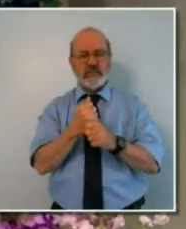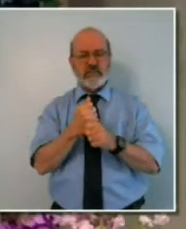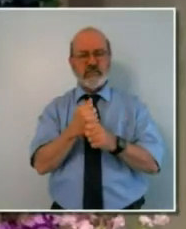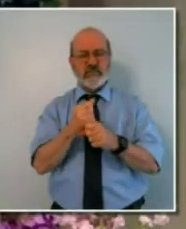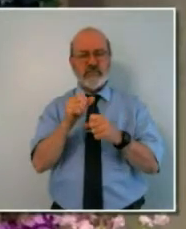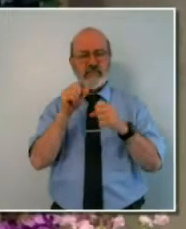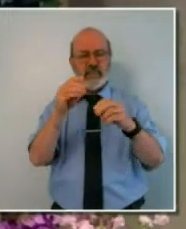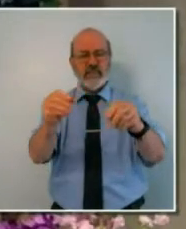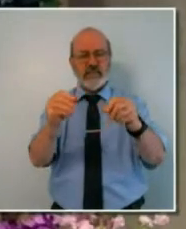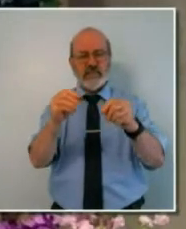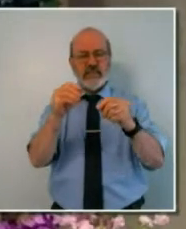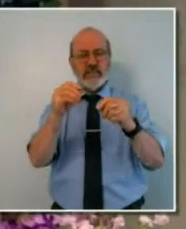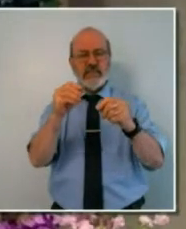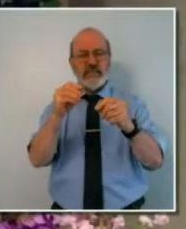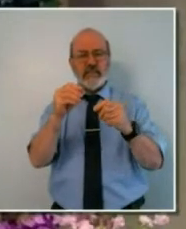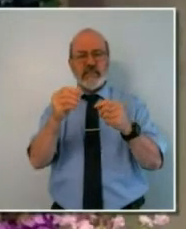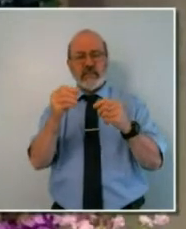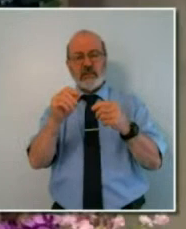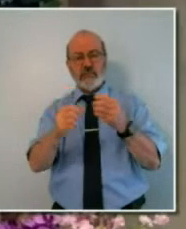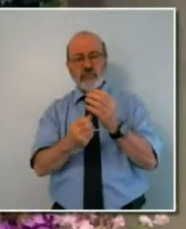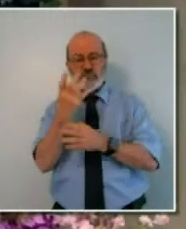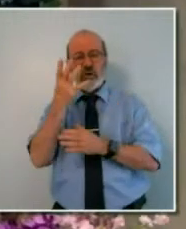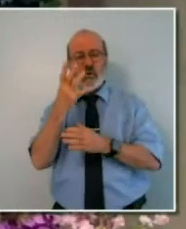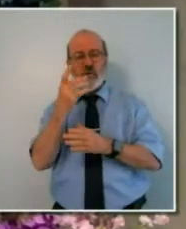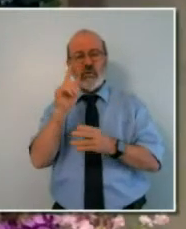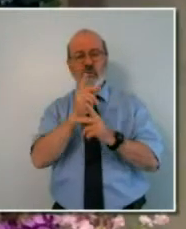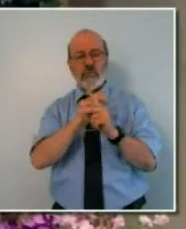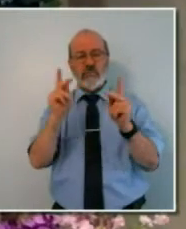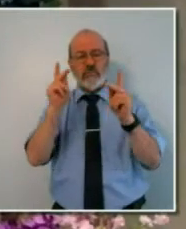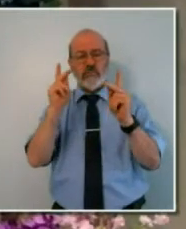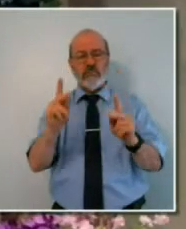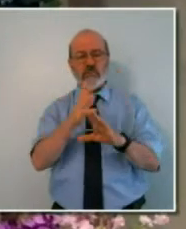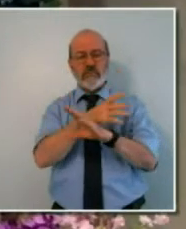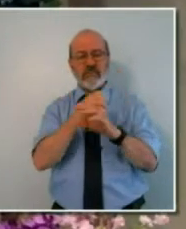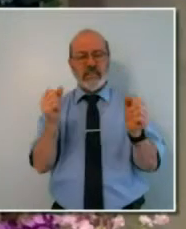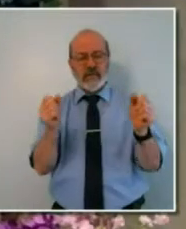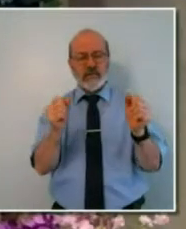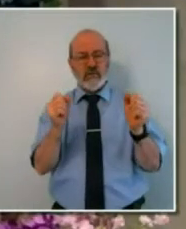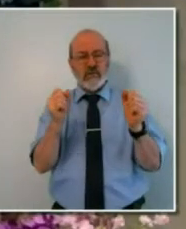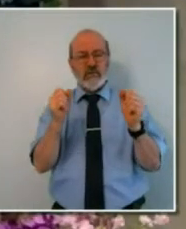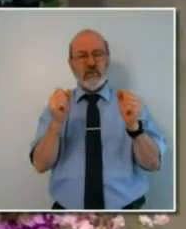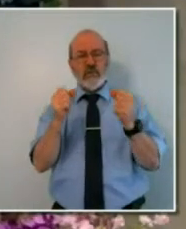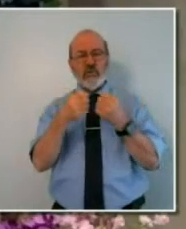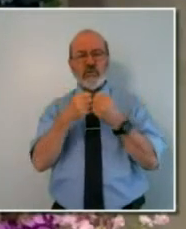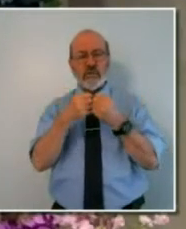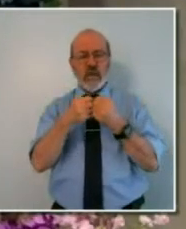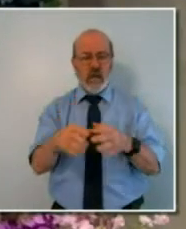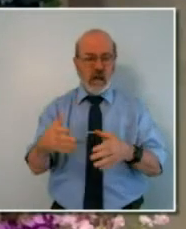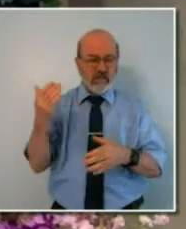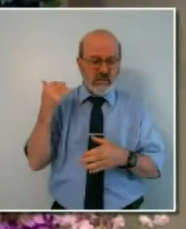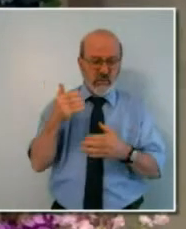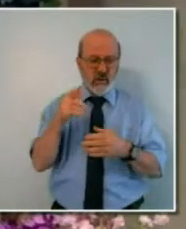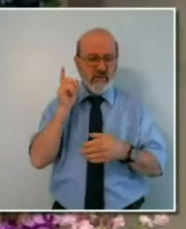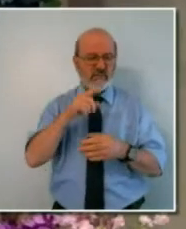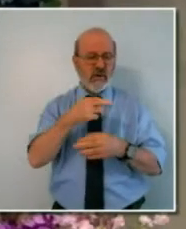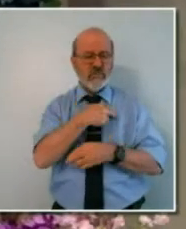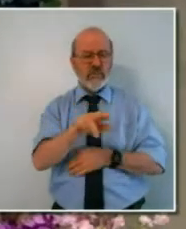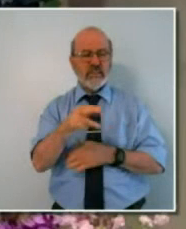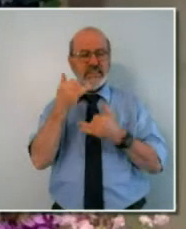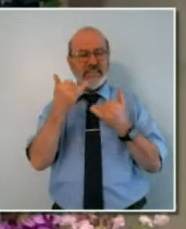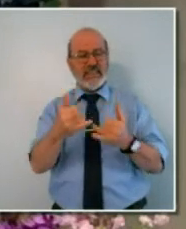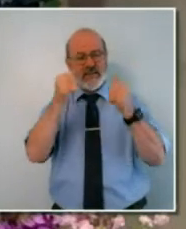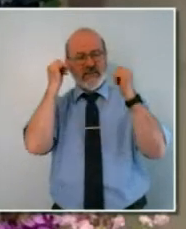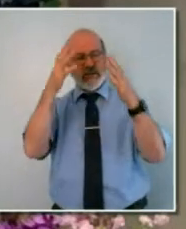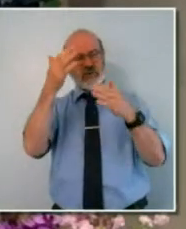sown has taken root and one has come to trust Christ as Savior, who was lost in a false religion. And now, Father, you know